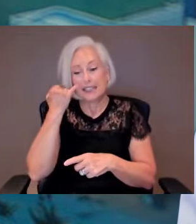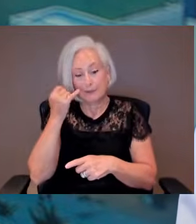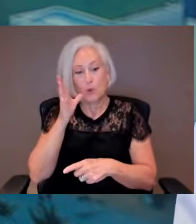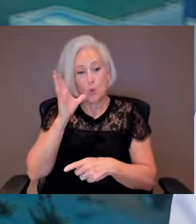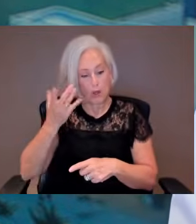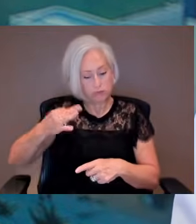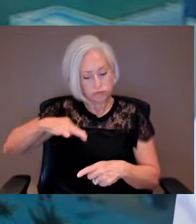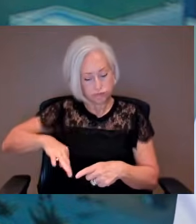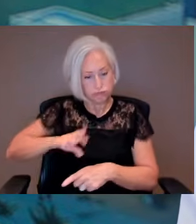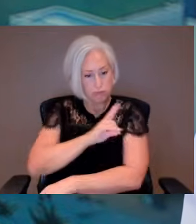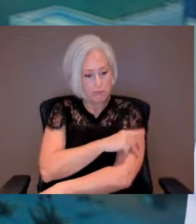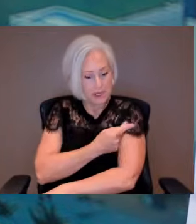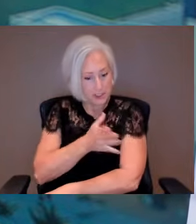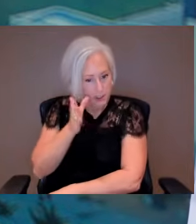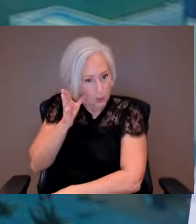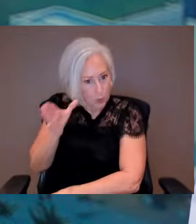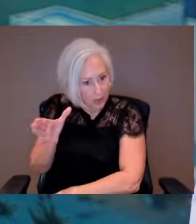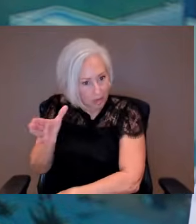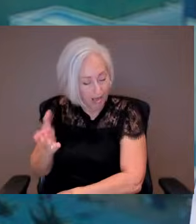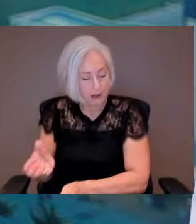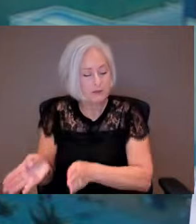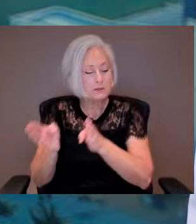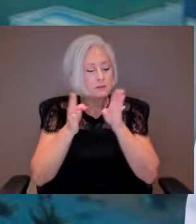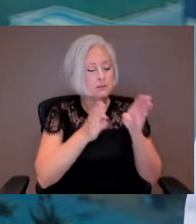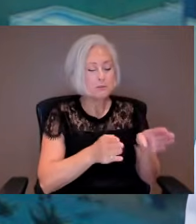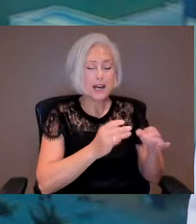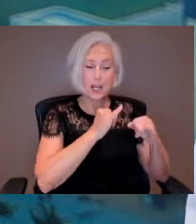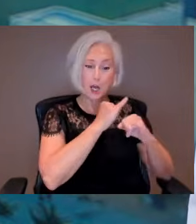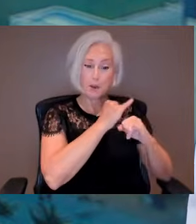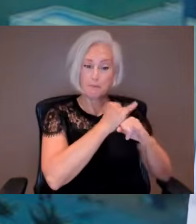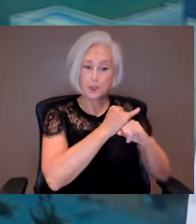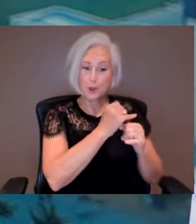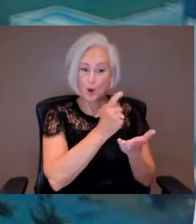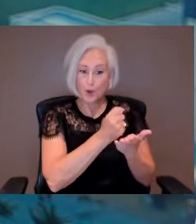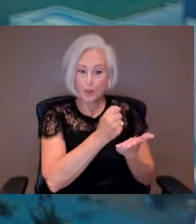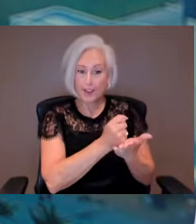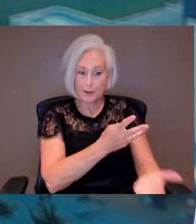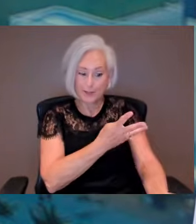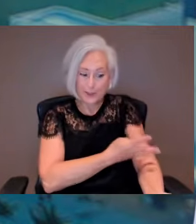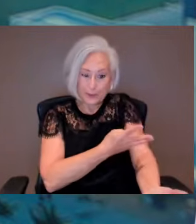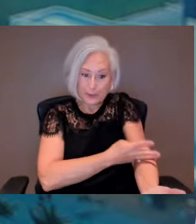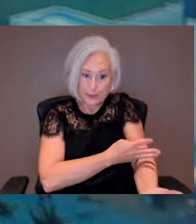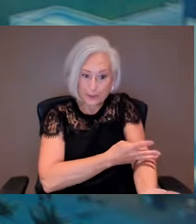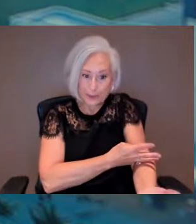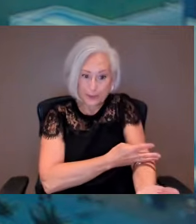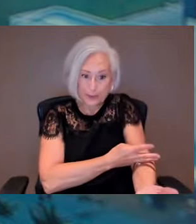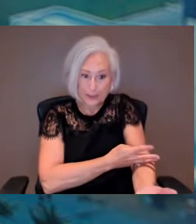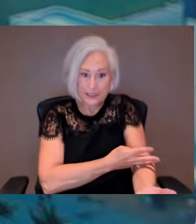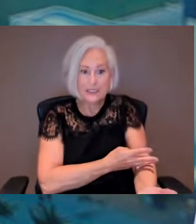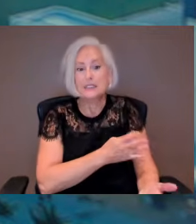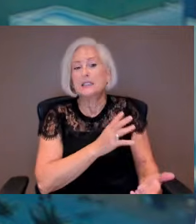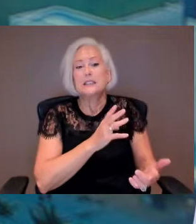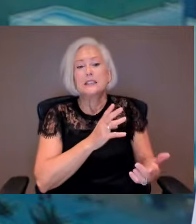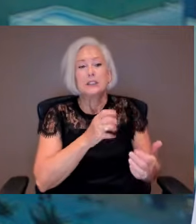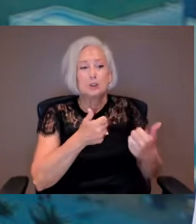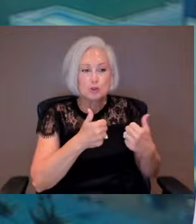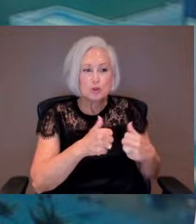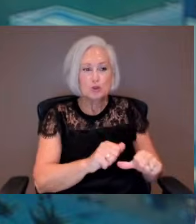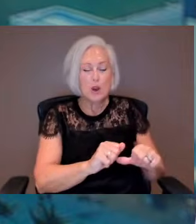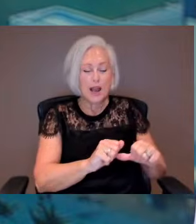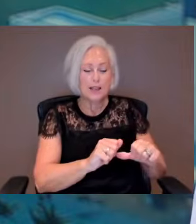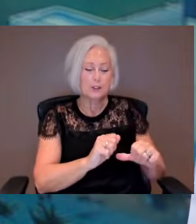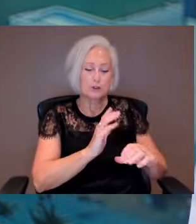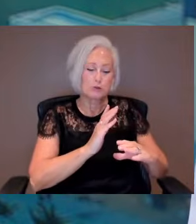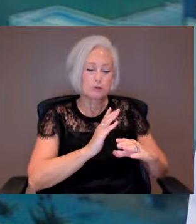what immunotherapy does is it tries to take our foot off the brake of the immune system. Cancer is very good at hiding from the